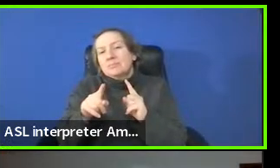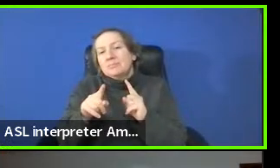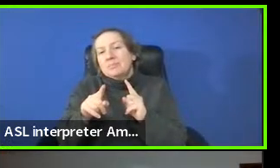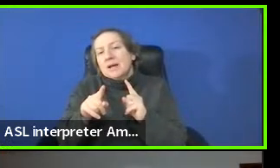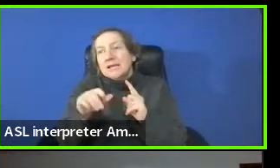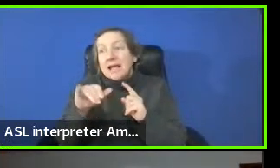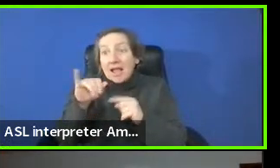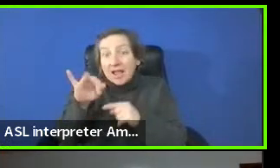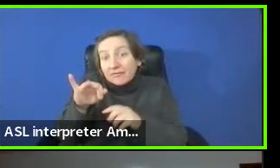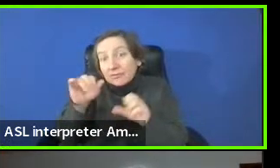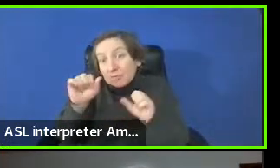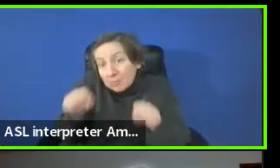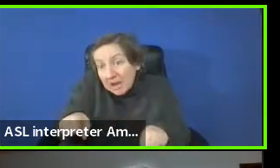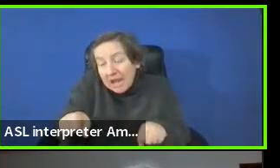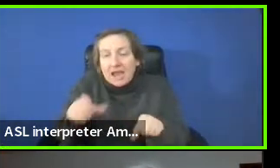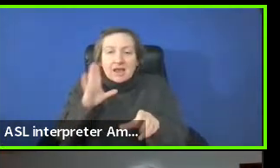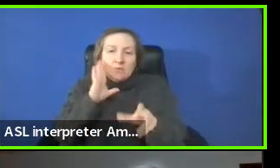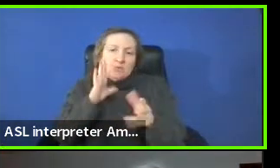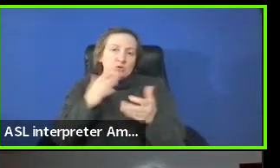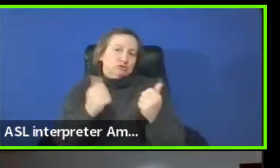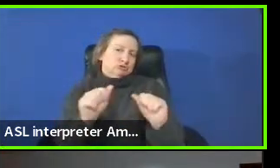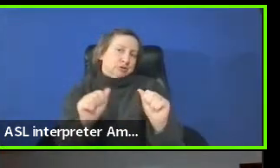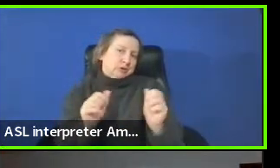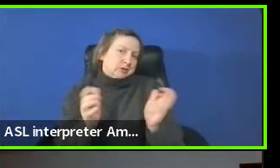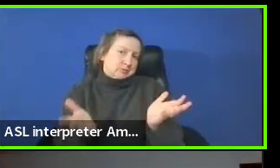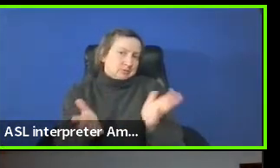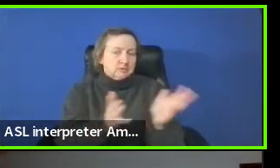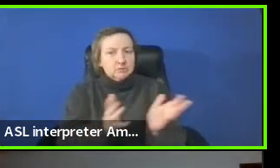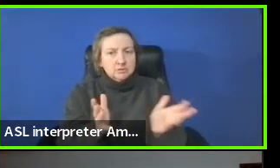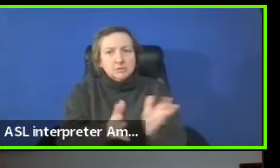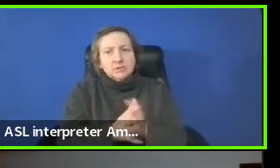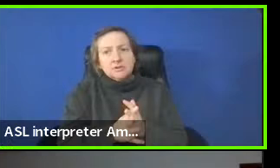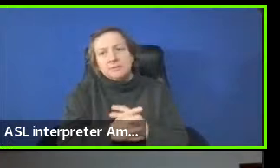as best we can. So,